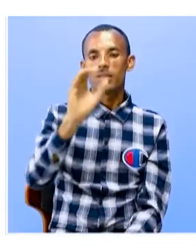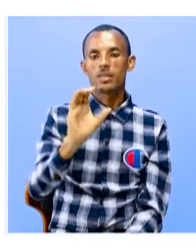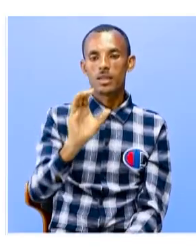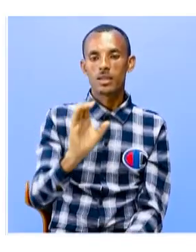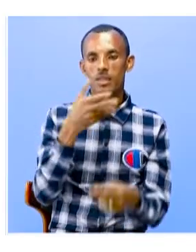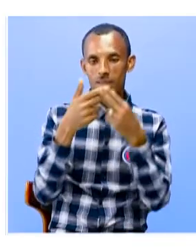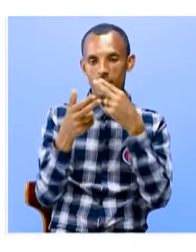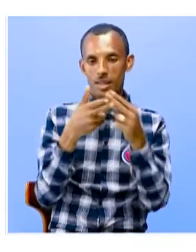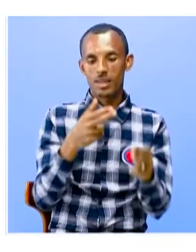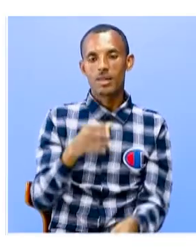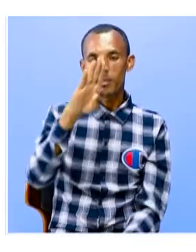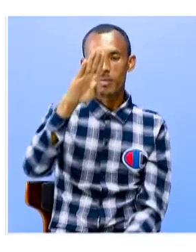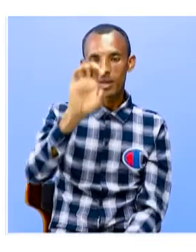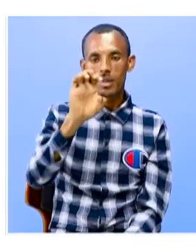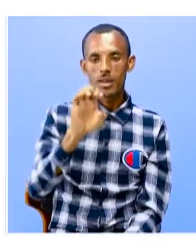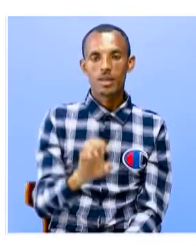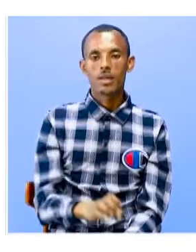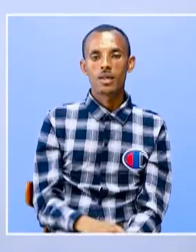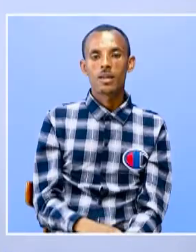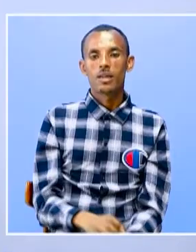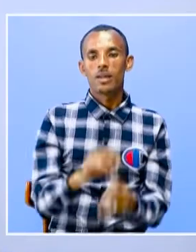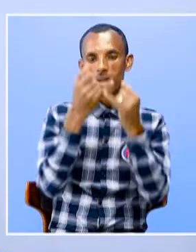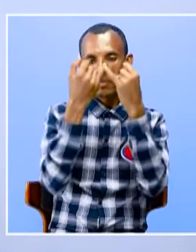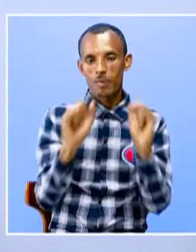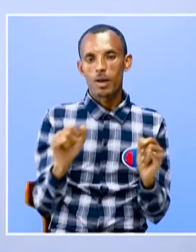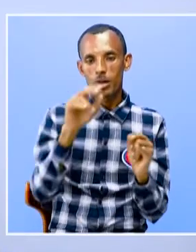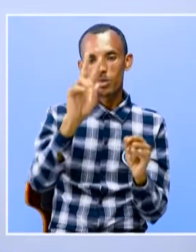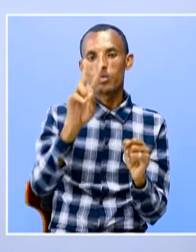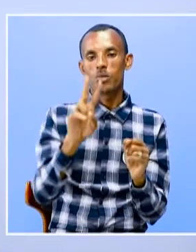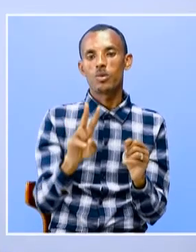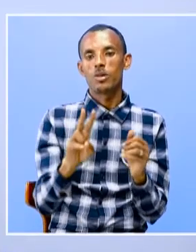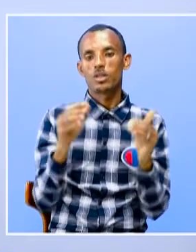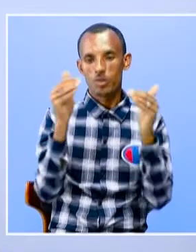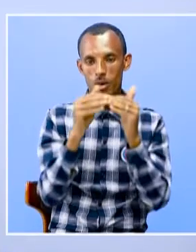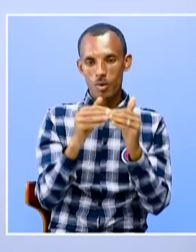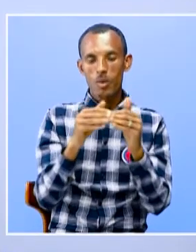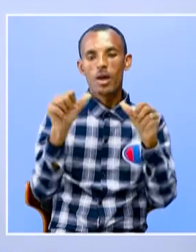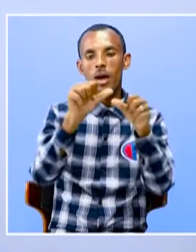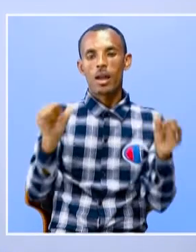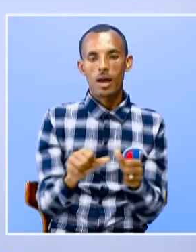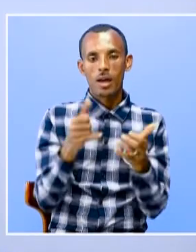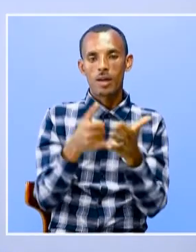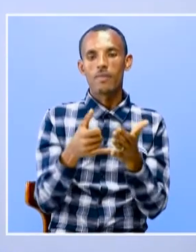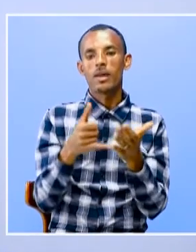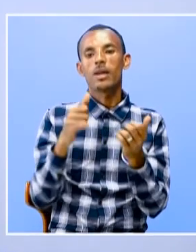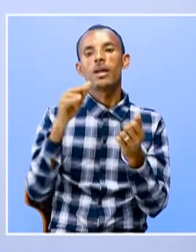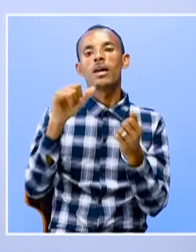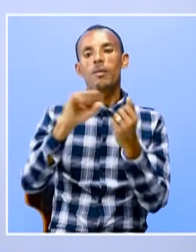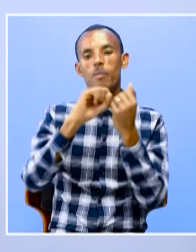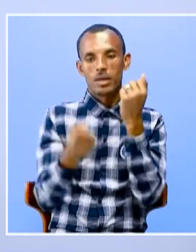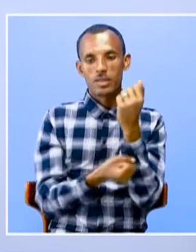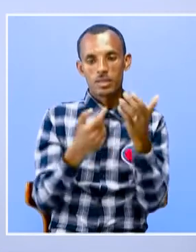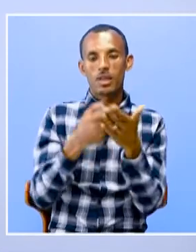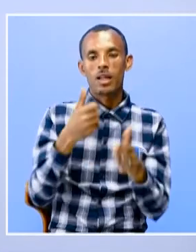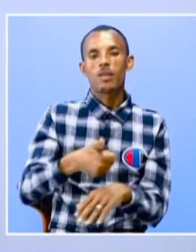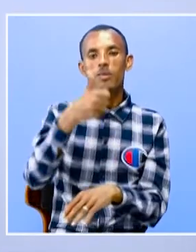times BE divided by 2 will be the area. If you take this as a base, this will be the altitude.